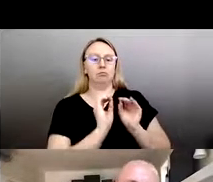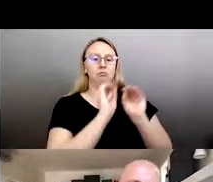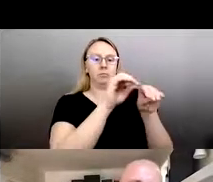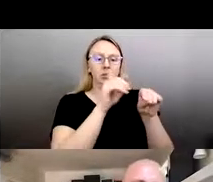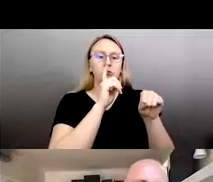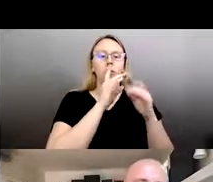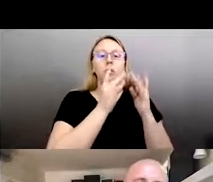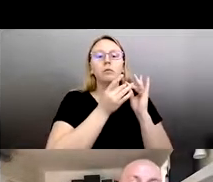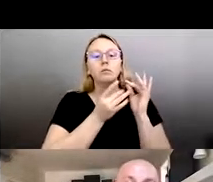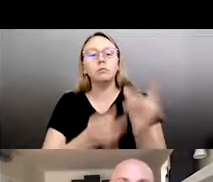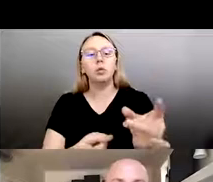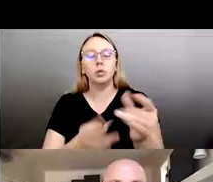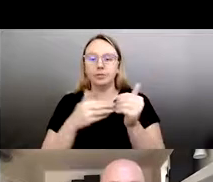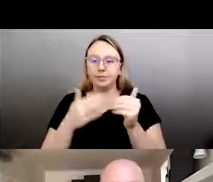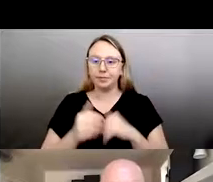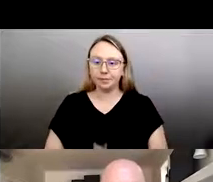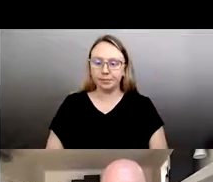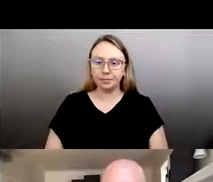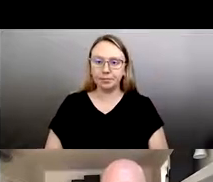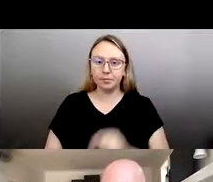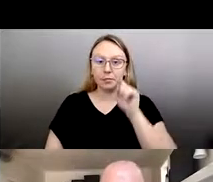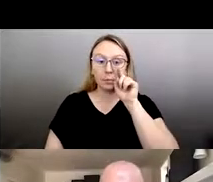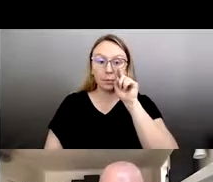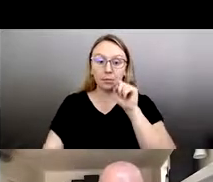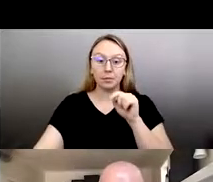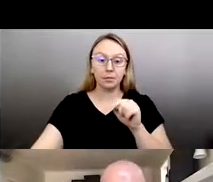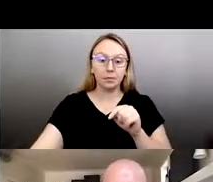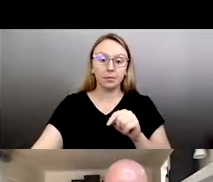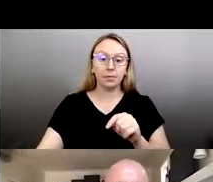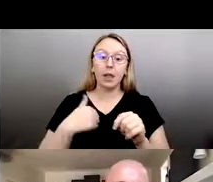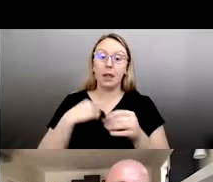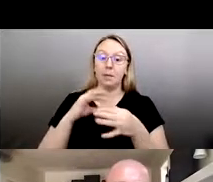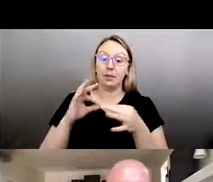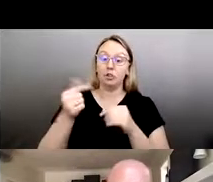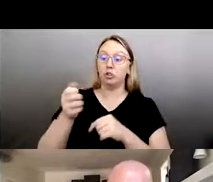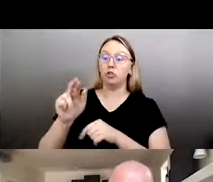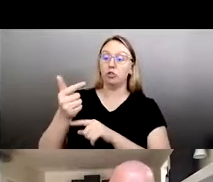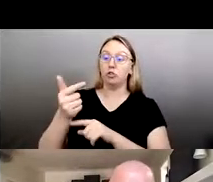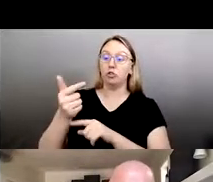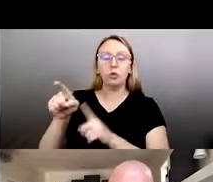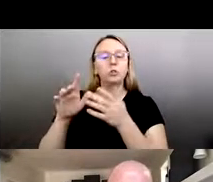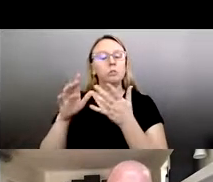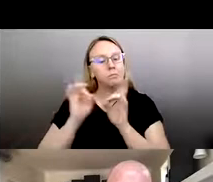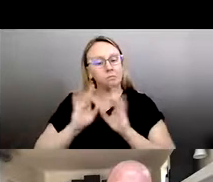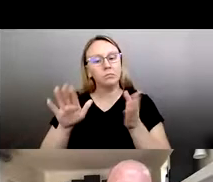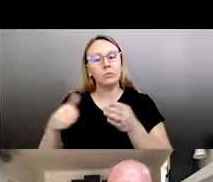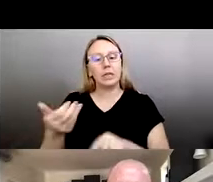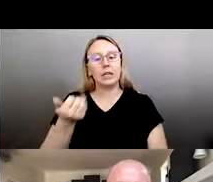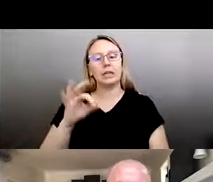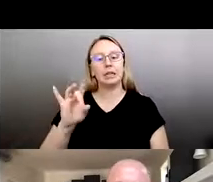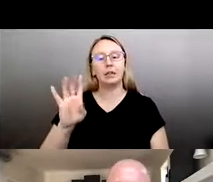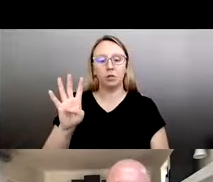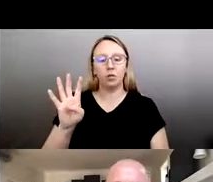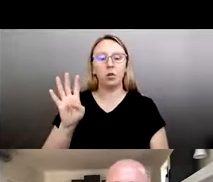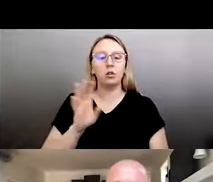flow. I mentioned that George Veranda tragically died of lung cancer in 1984. Roger had a tragic passing